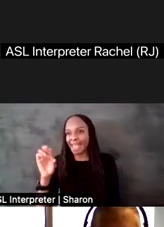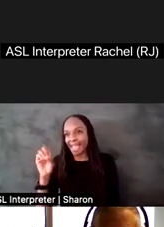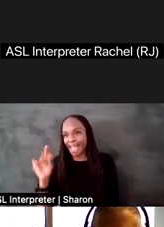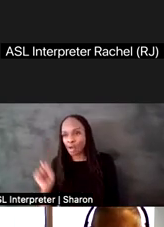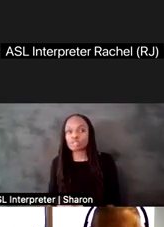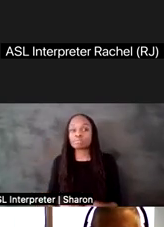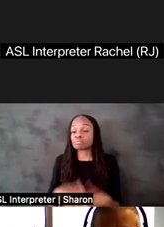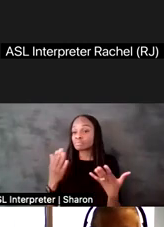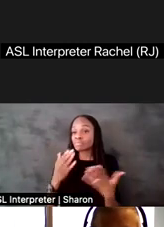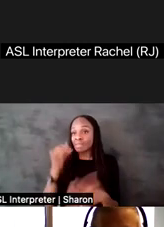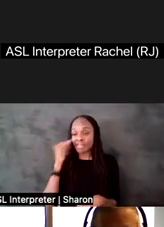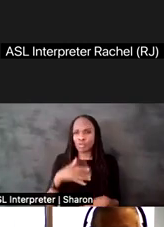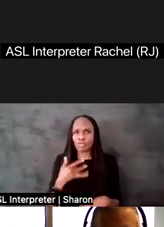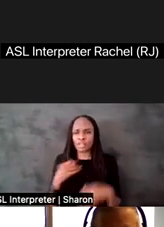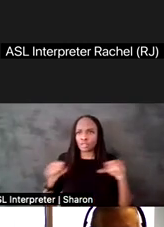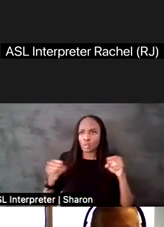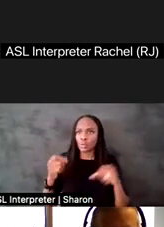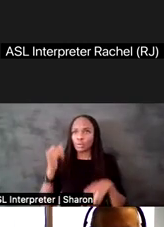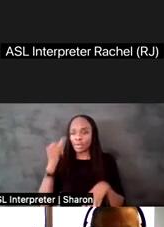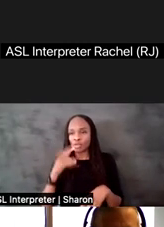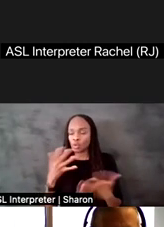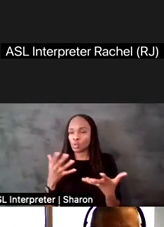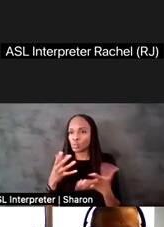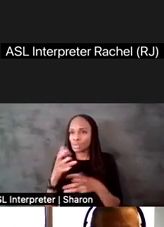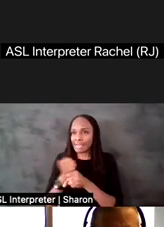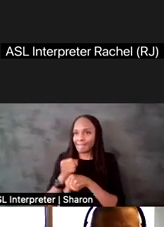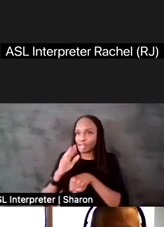to when you feel shaking, when you get an alert, of course, you can do